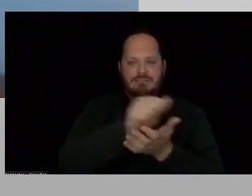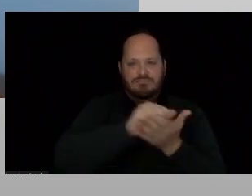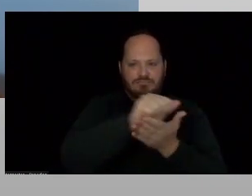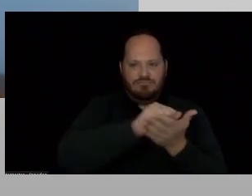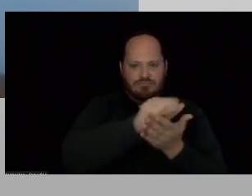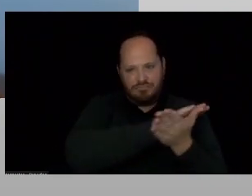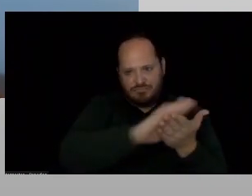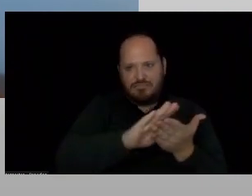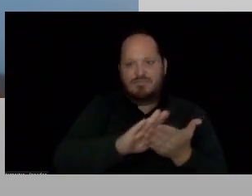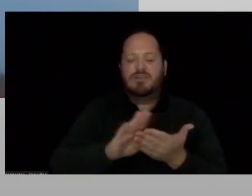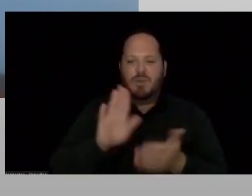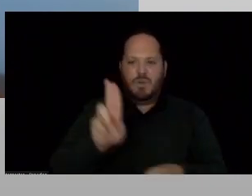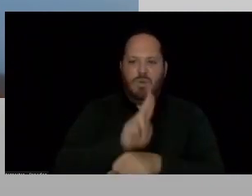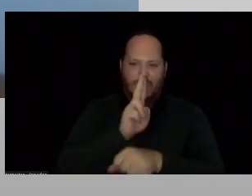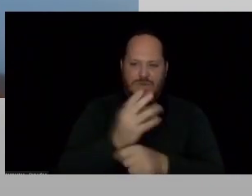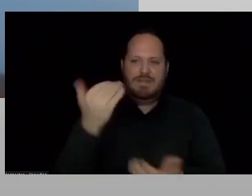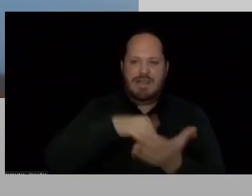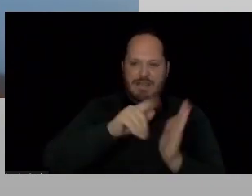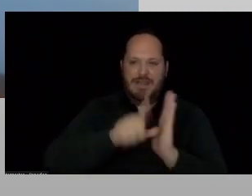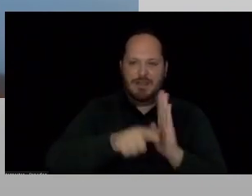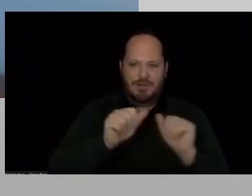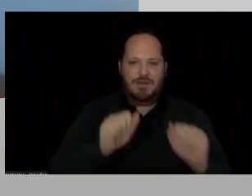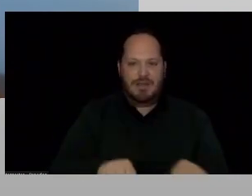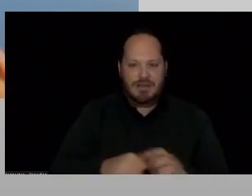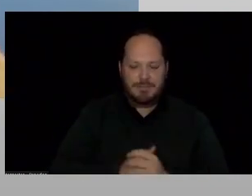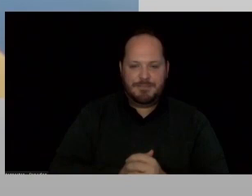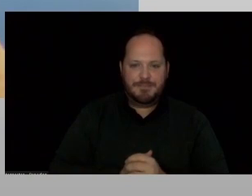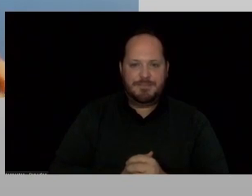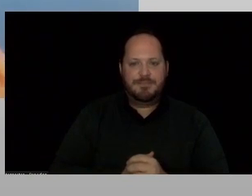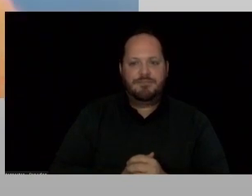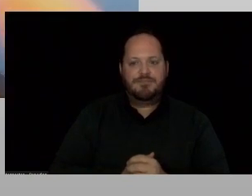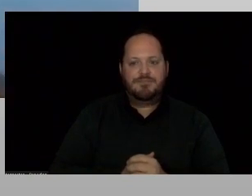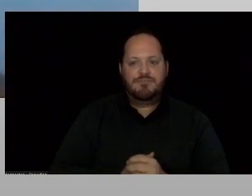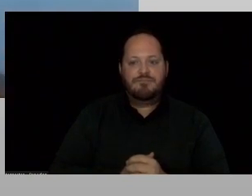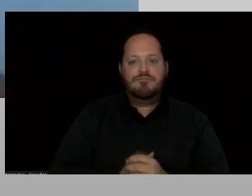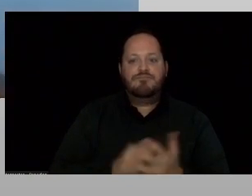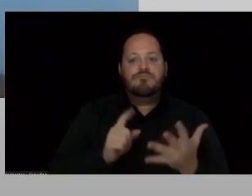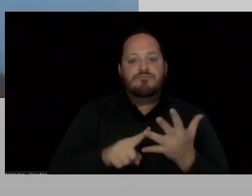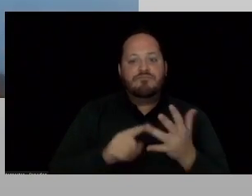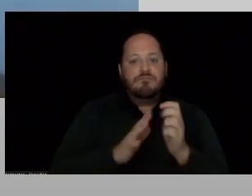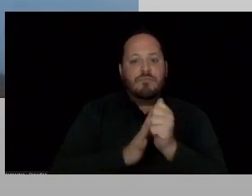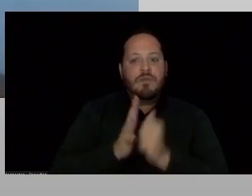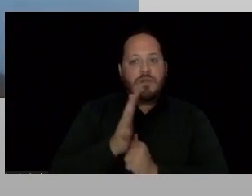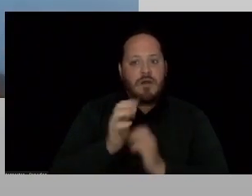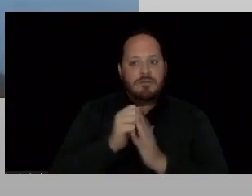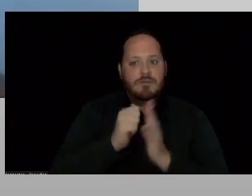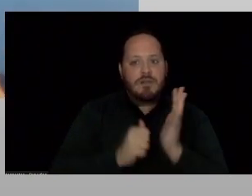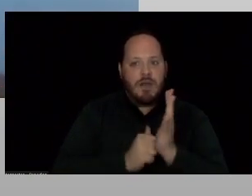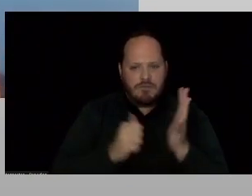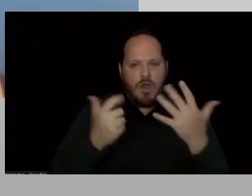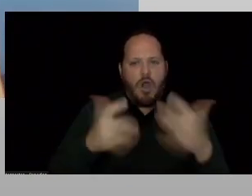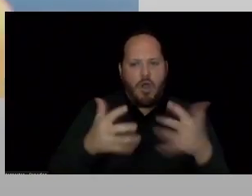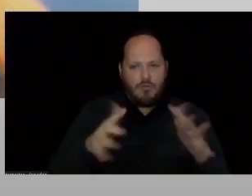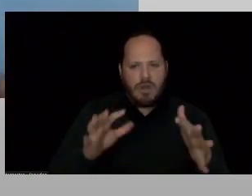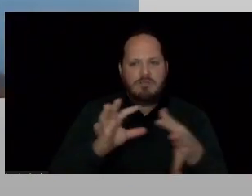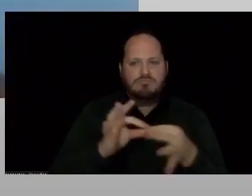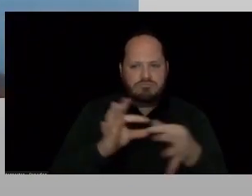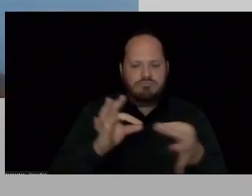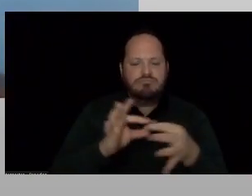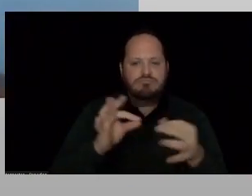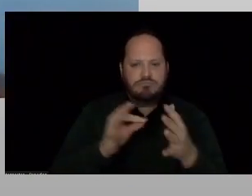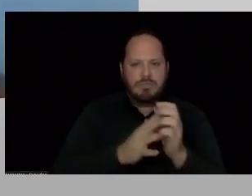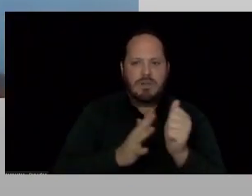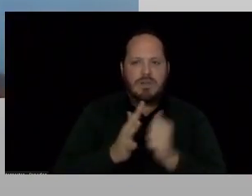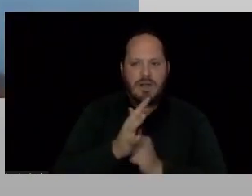We talked about gloves earlier, but I think thinking about when to wear them is part of that, picking up tissues,